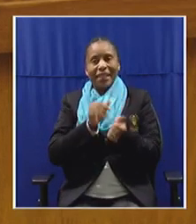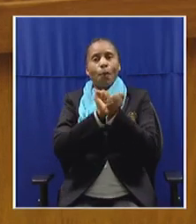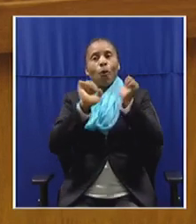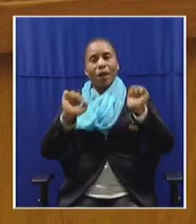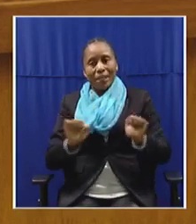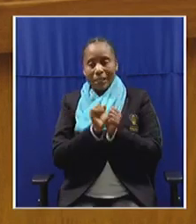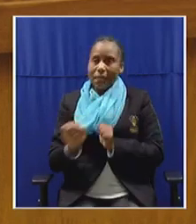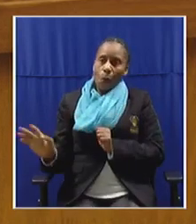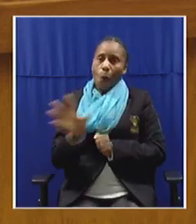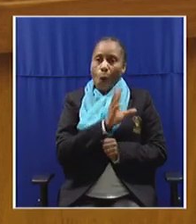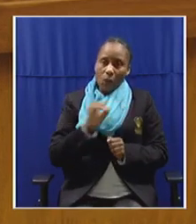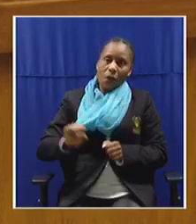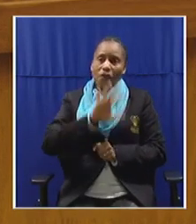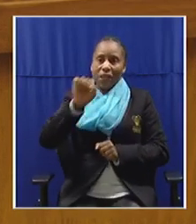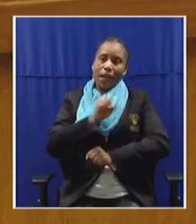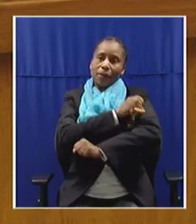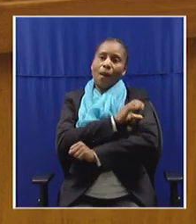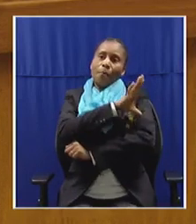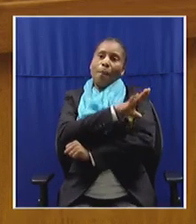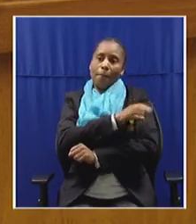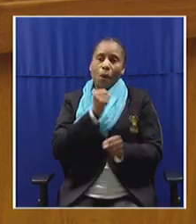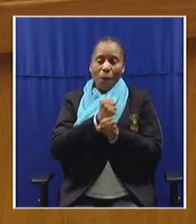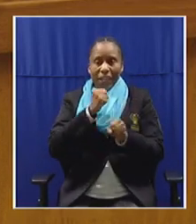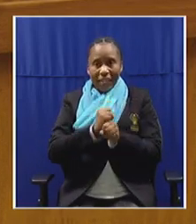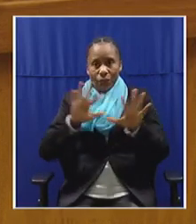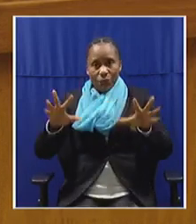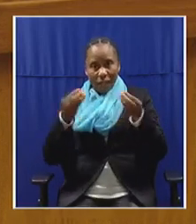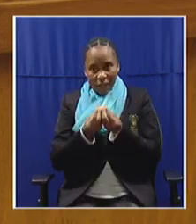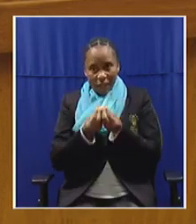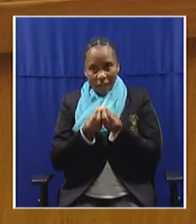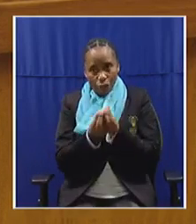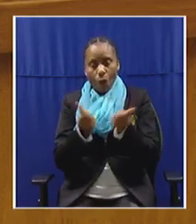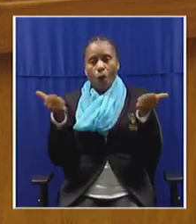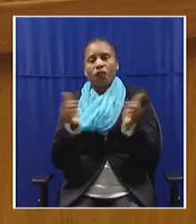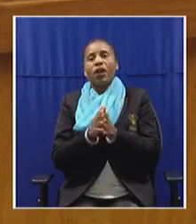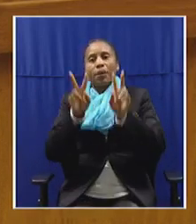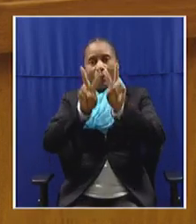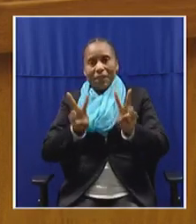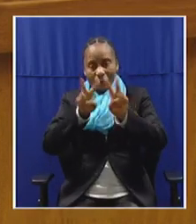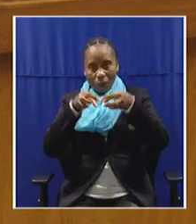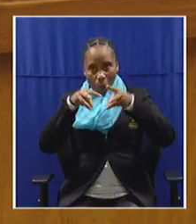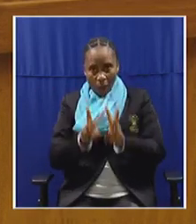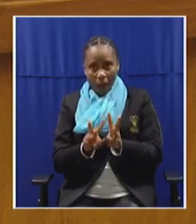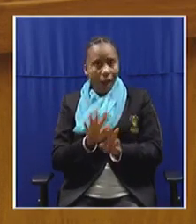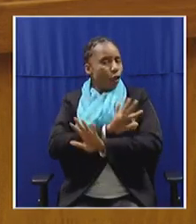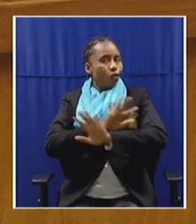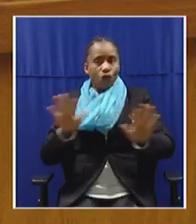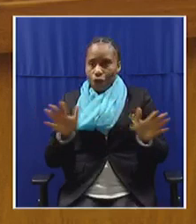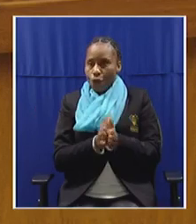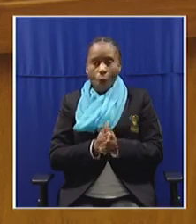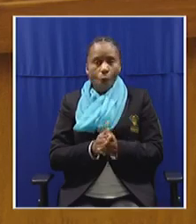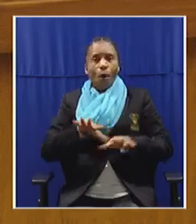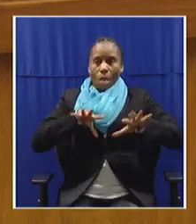all South Africans working together to resolve in a peaceful manner and not through land